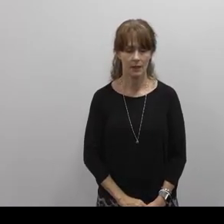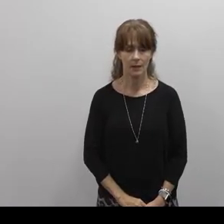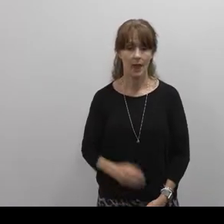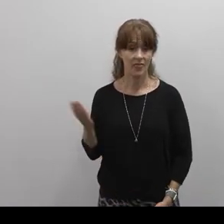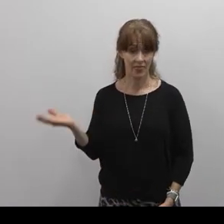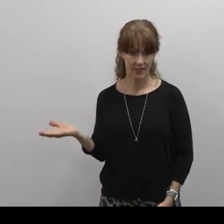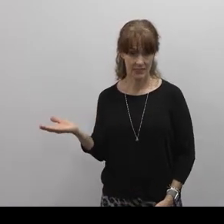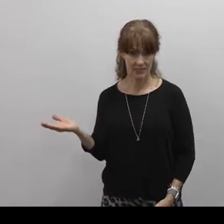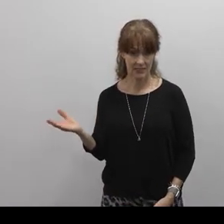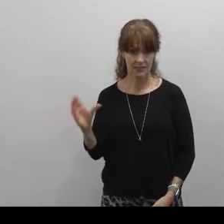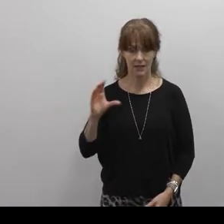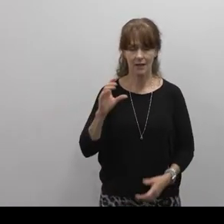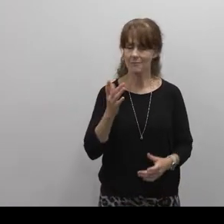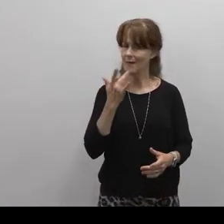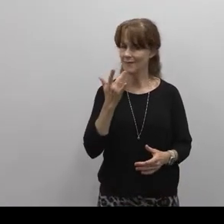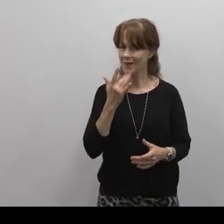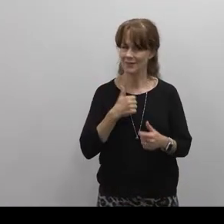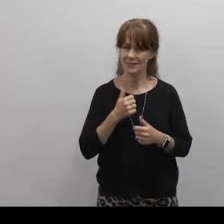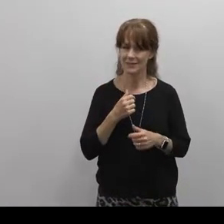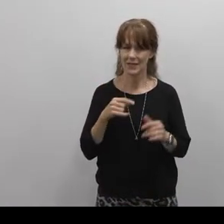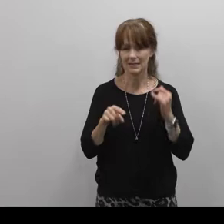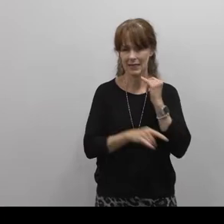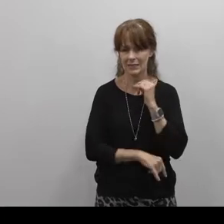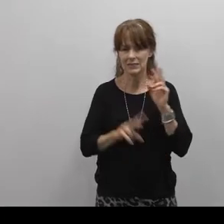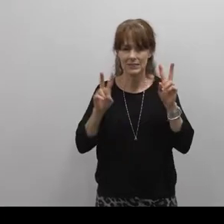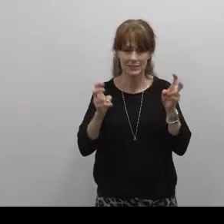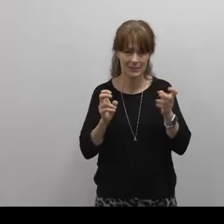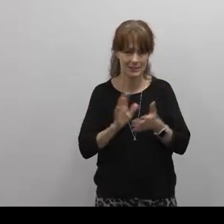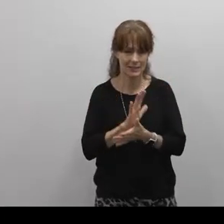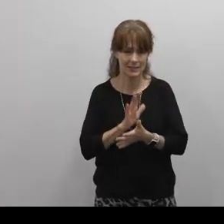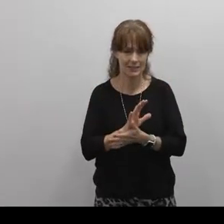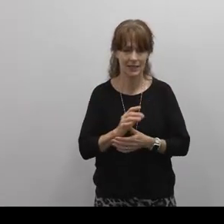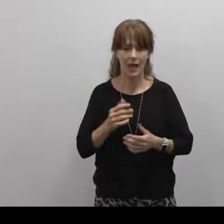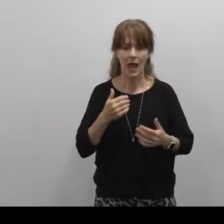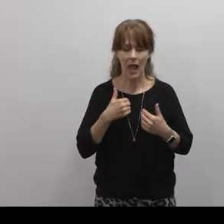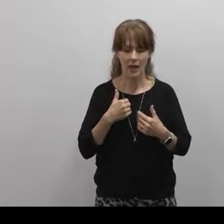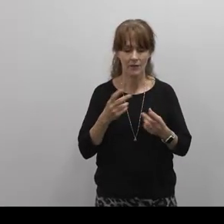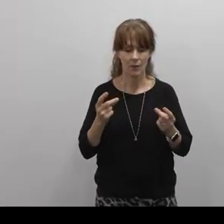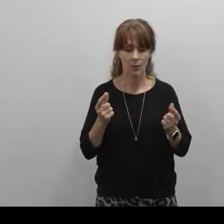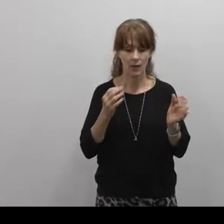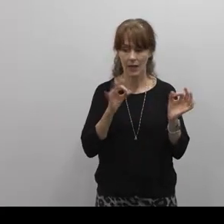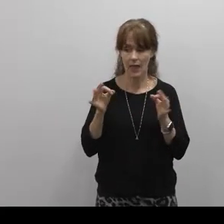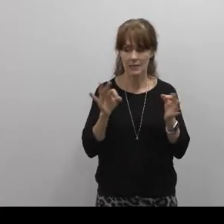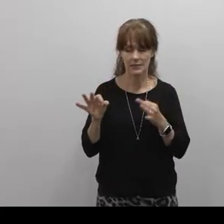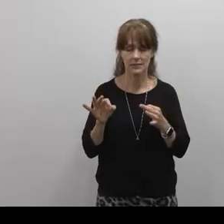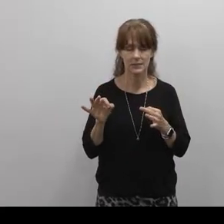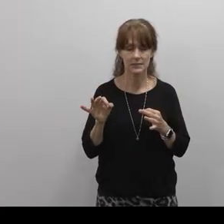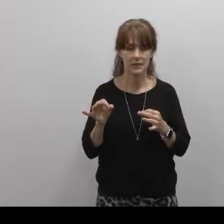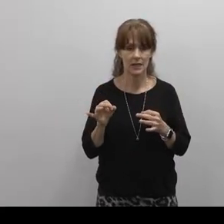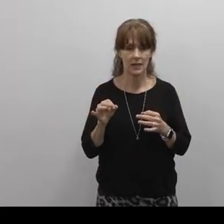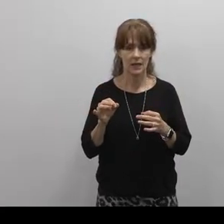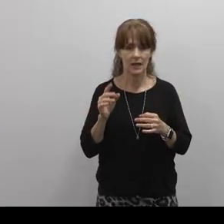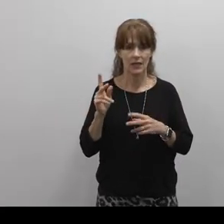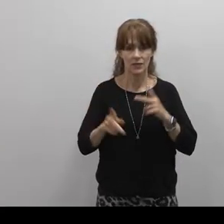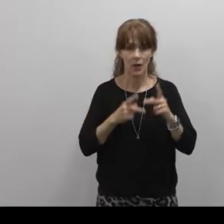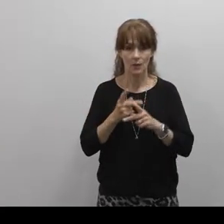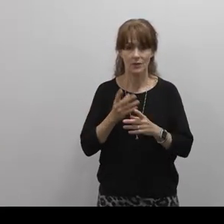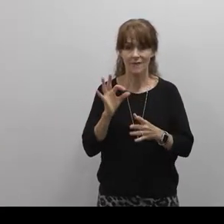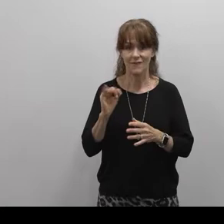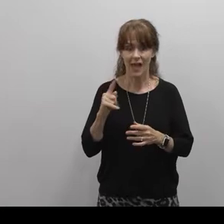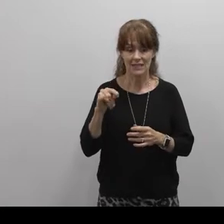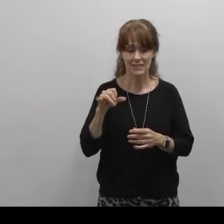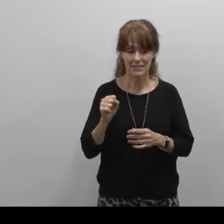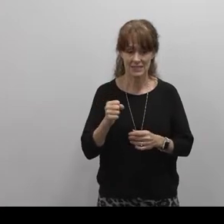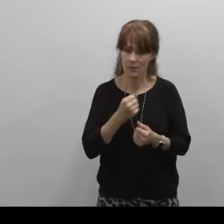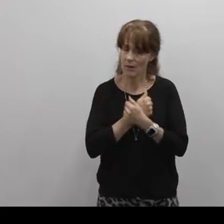This sheet's actually one of my favorites because I just love cheat sheets, right? So having at a quick glance and at our fingertips, those fingertip facts that we all know